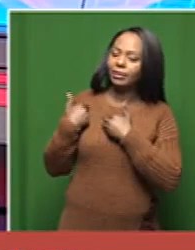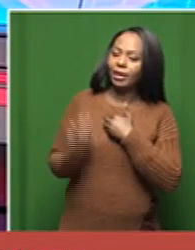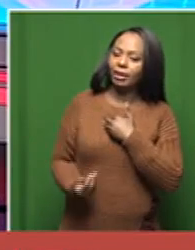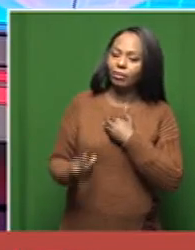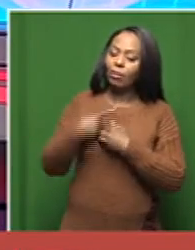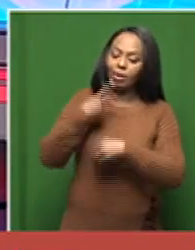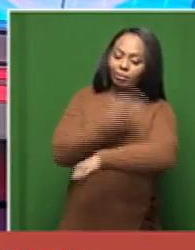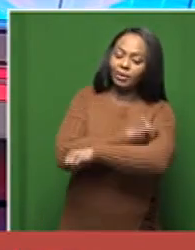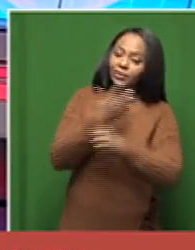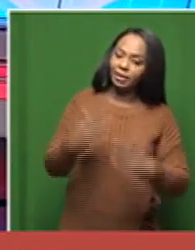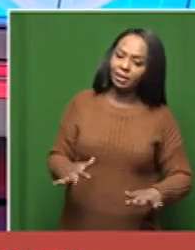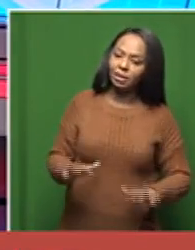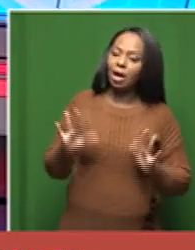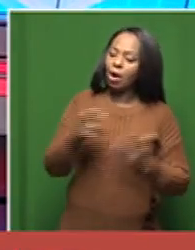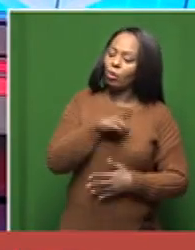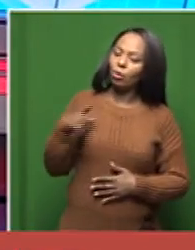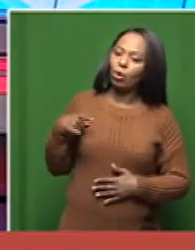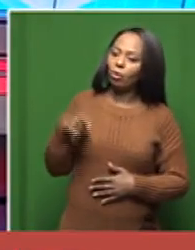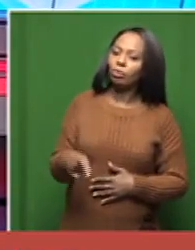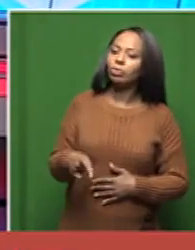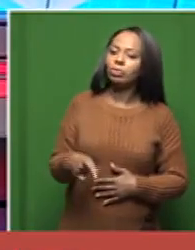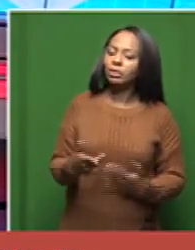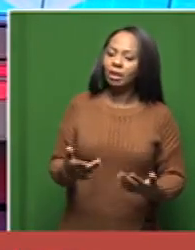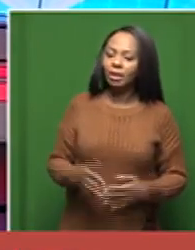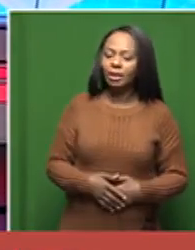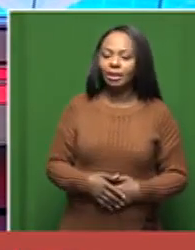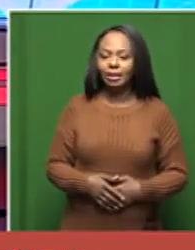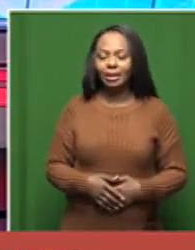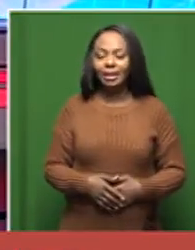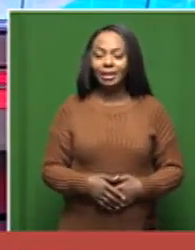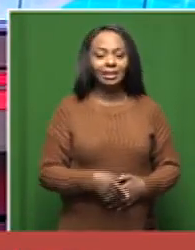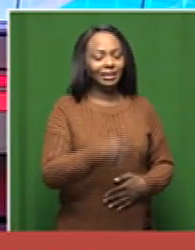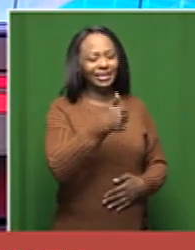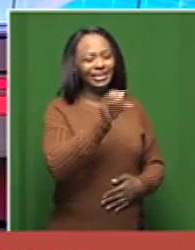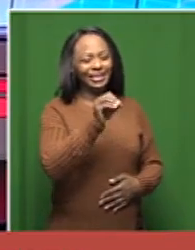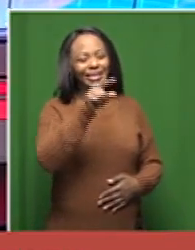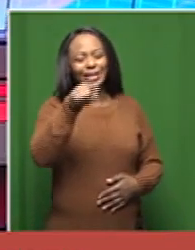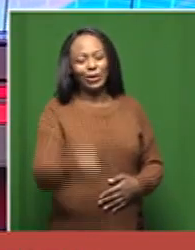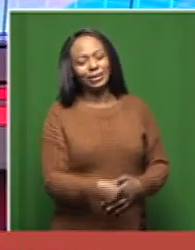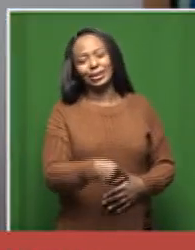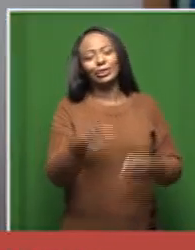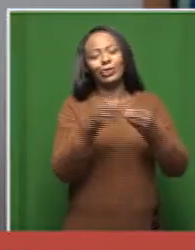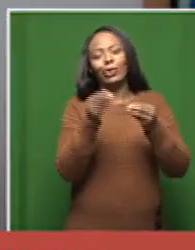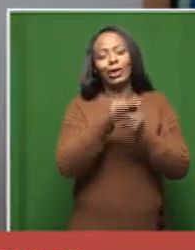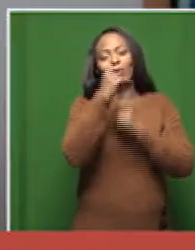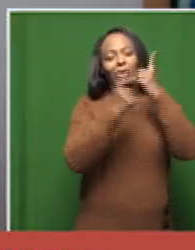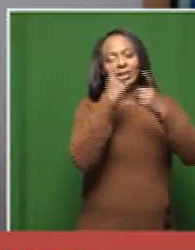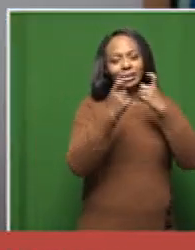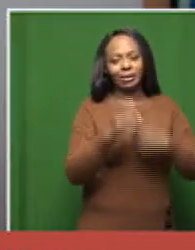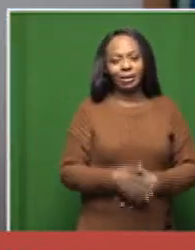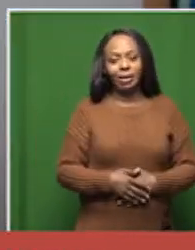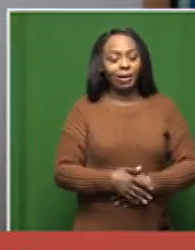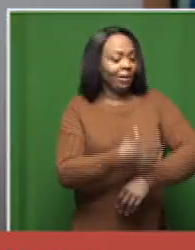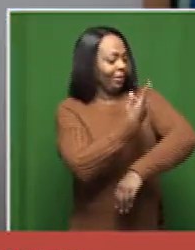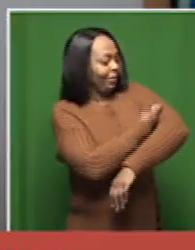Yeah, that is a $64,000 question. How long does that immune response last for?